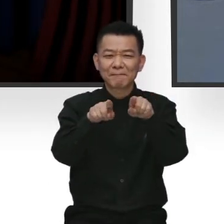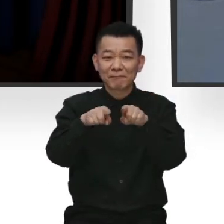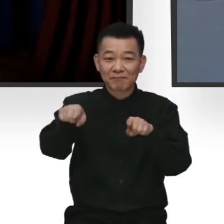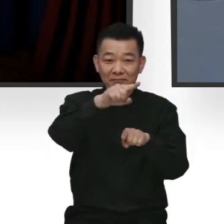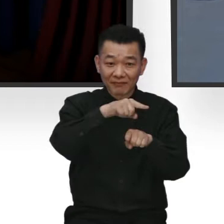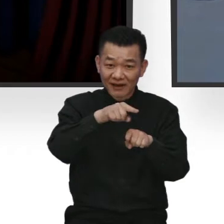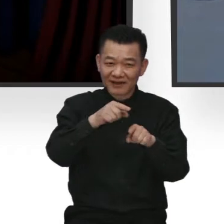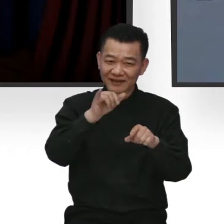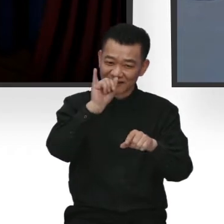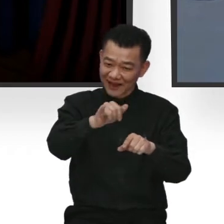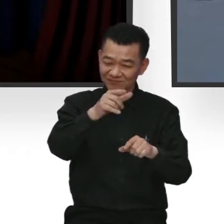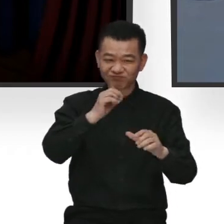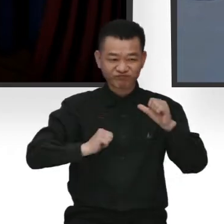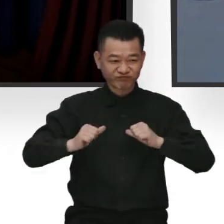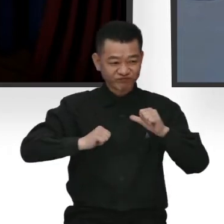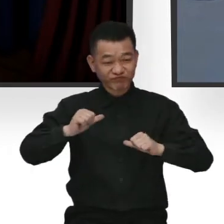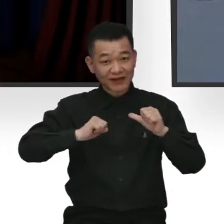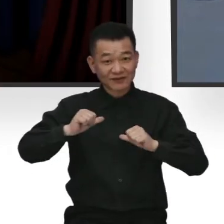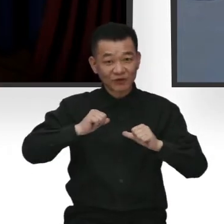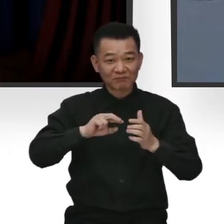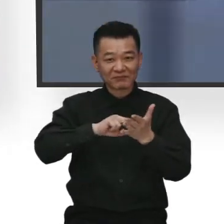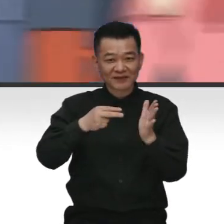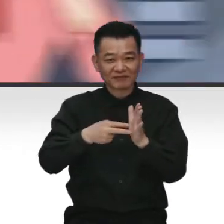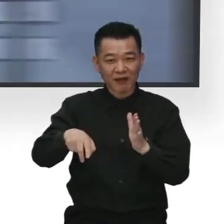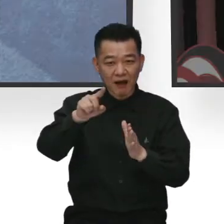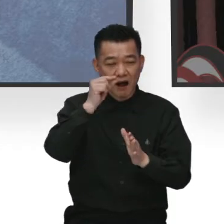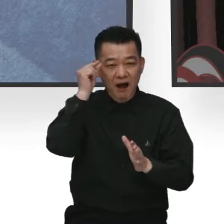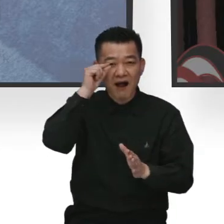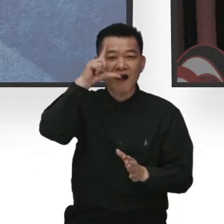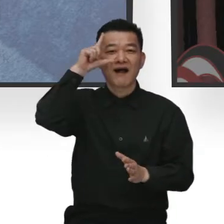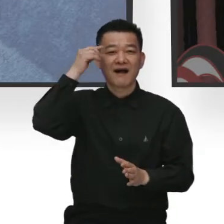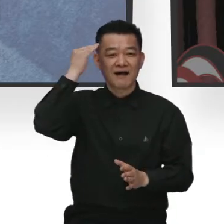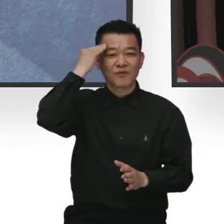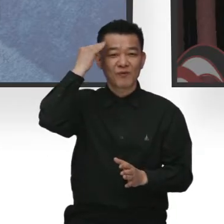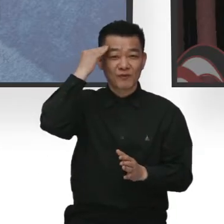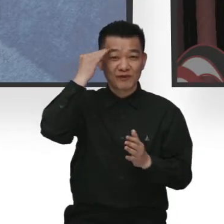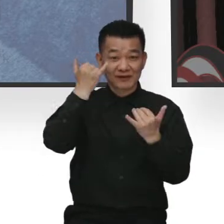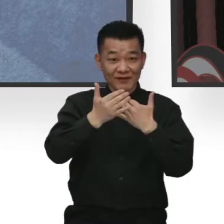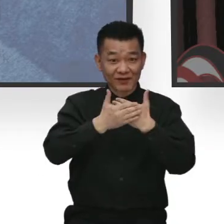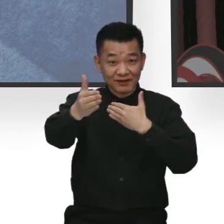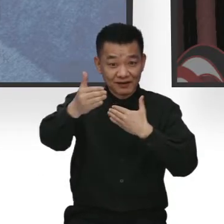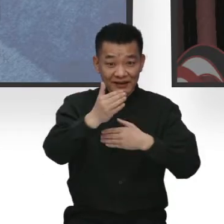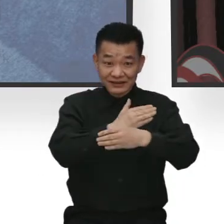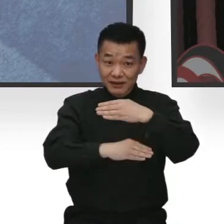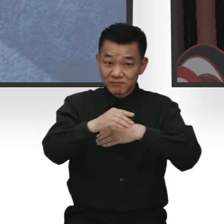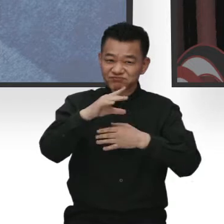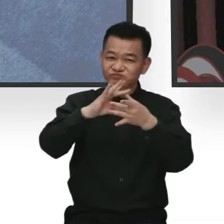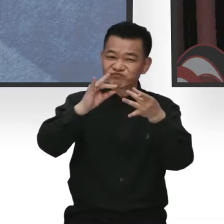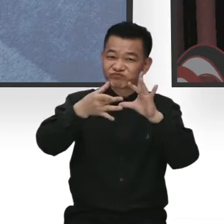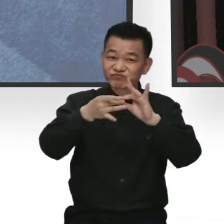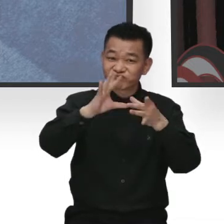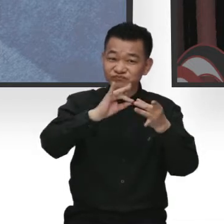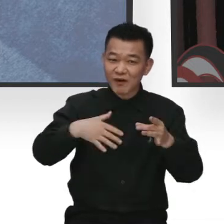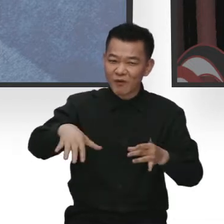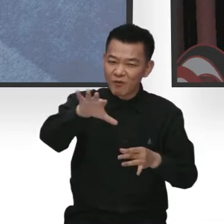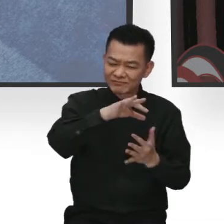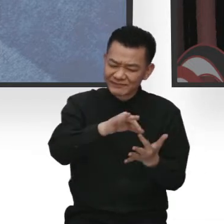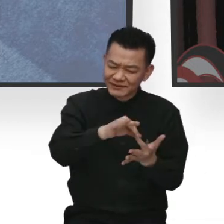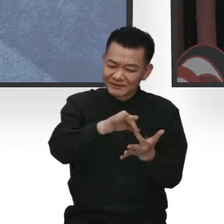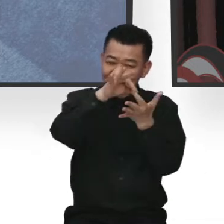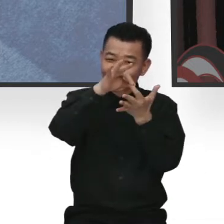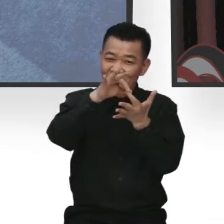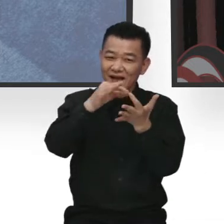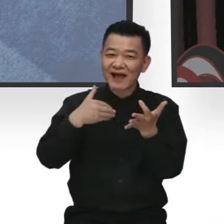arms, legs, head, and fingers. And when she talks about her disability, she says that everyone